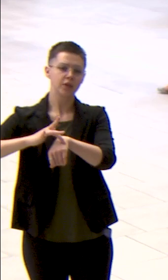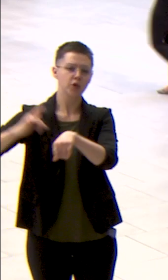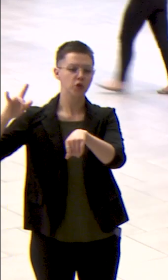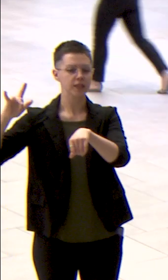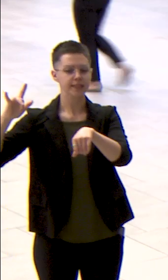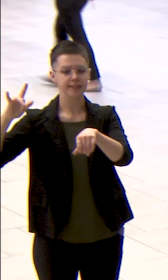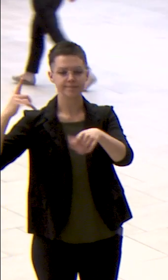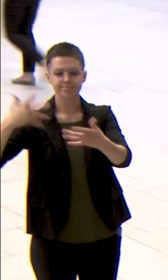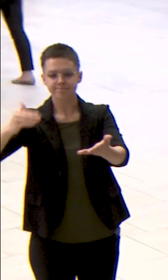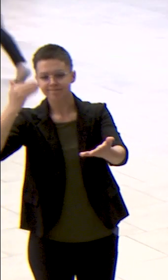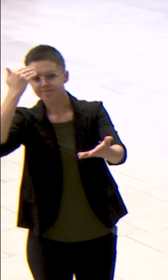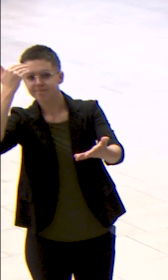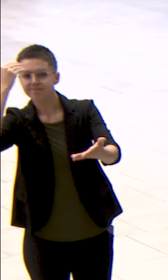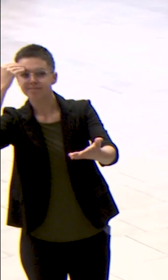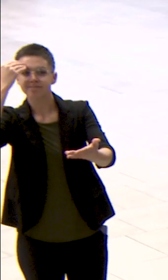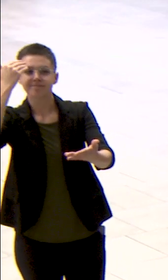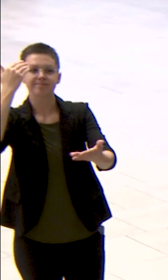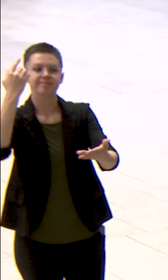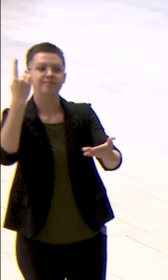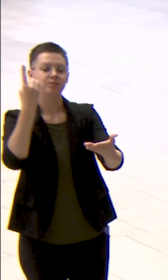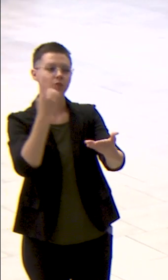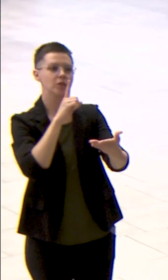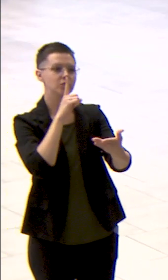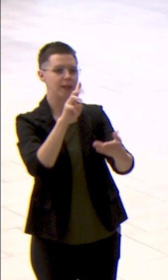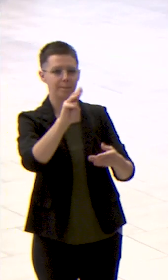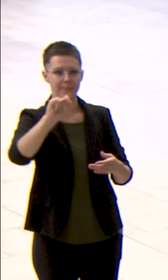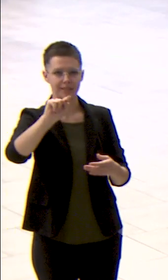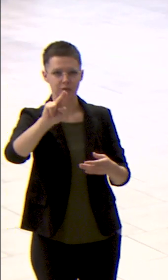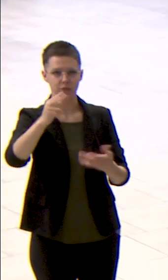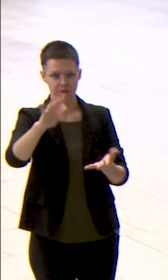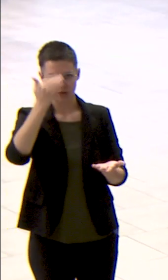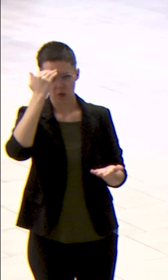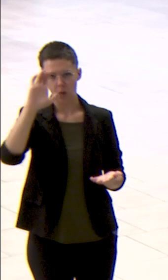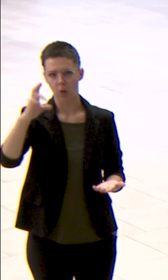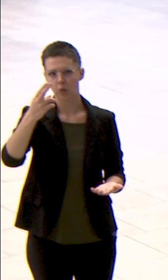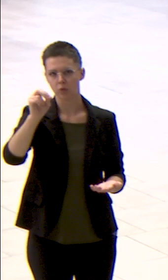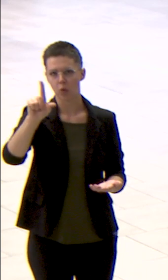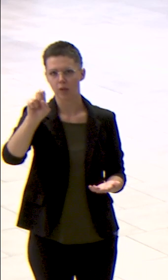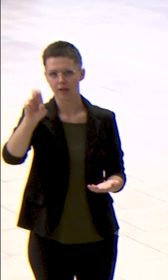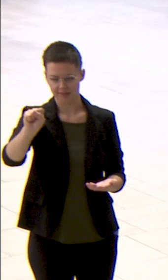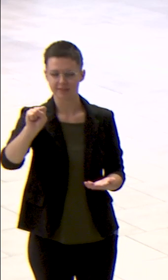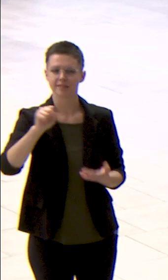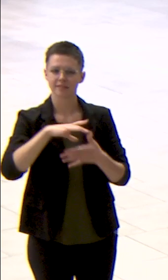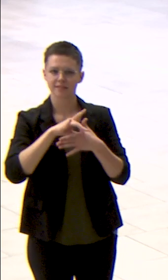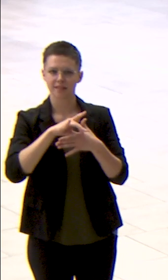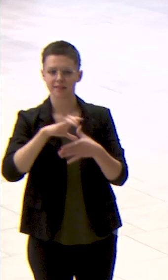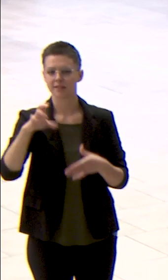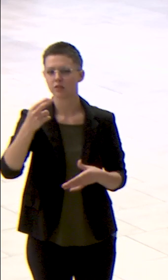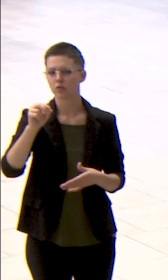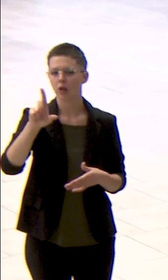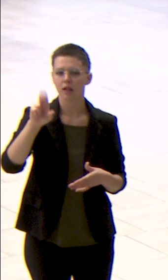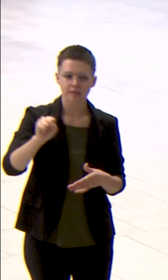know, well-known series, it's probably one of the things that Mithu's most known for, is like the Cholos content, right? And so they started these series called Cholos